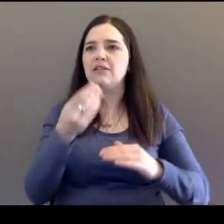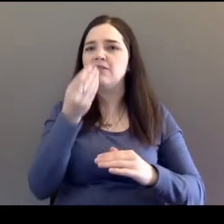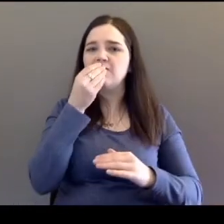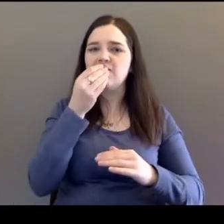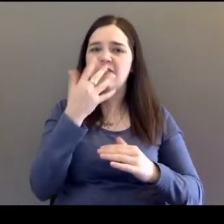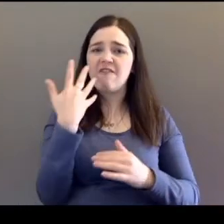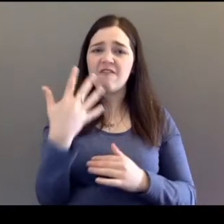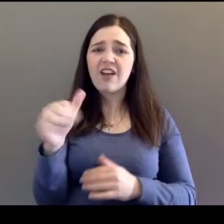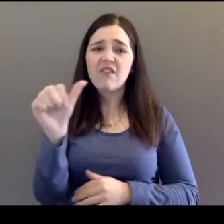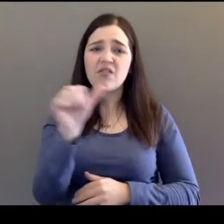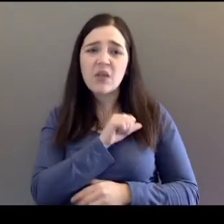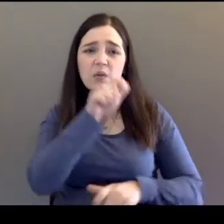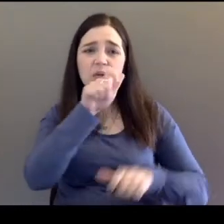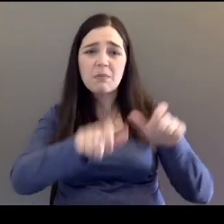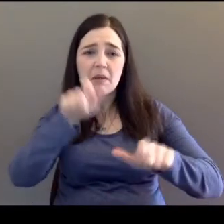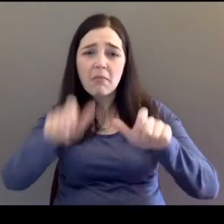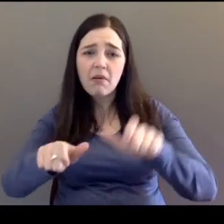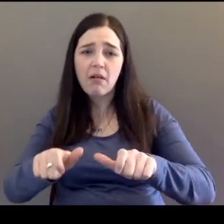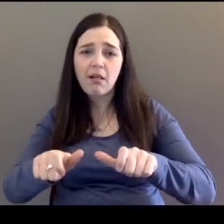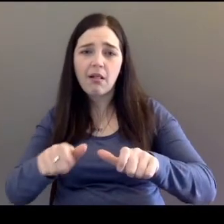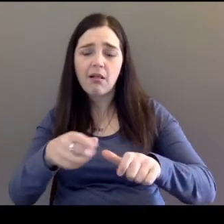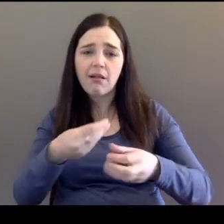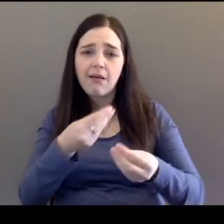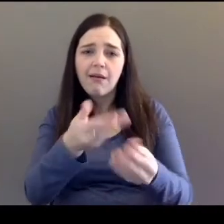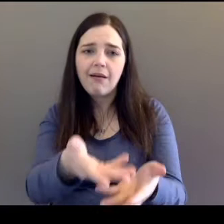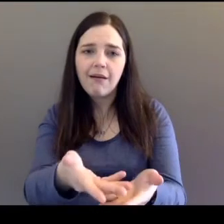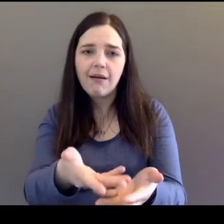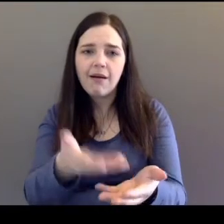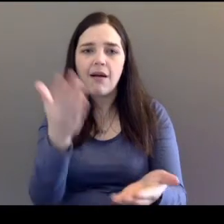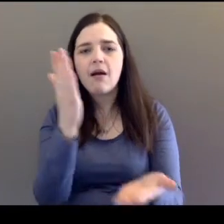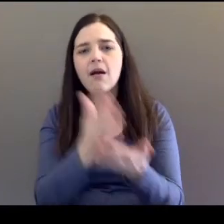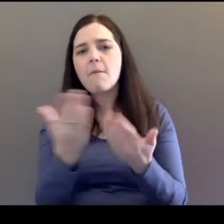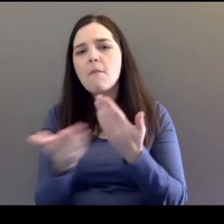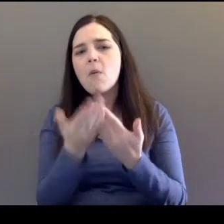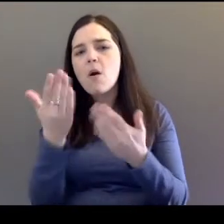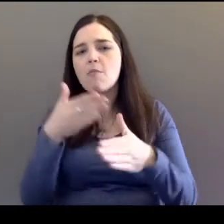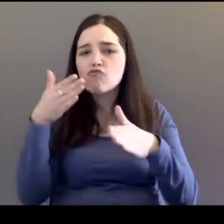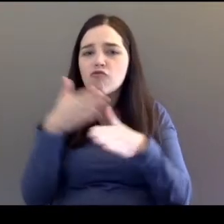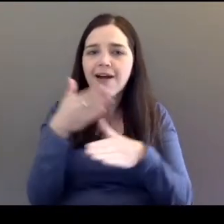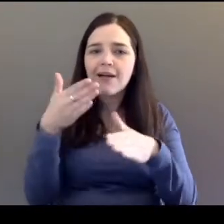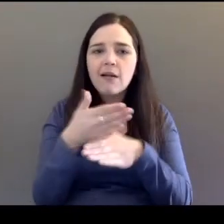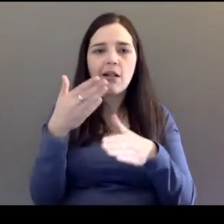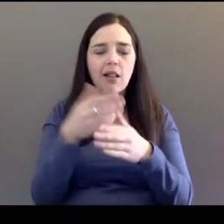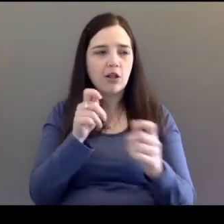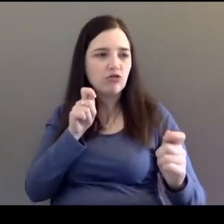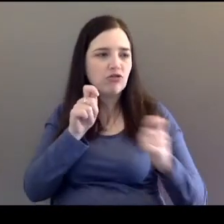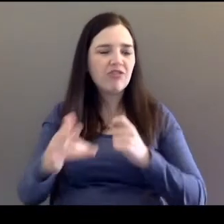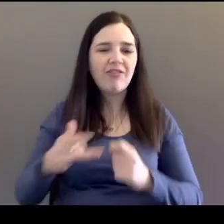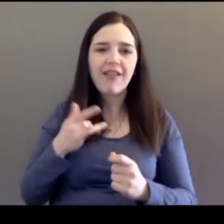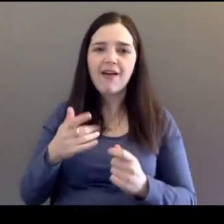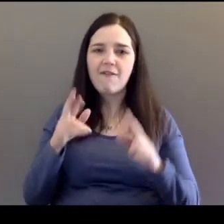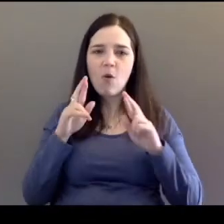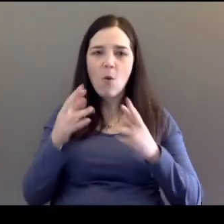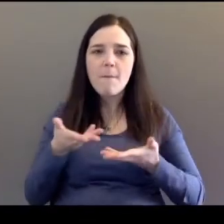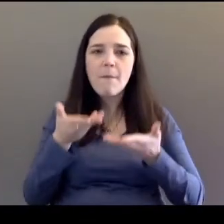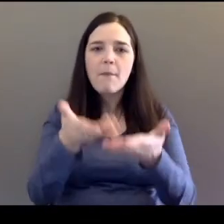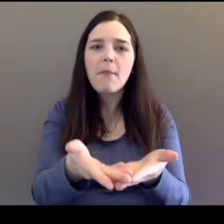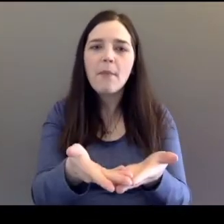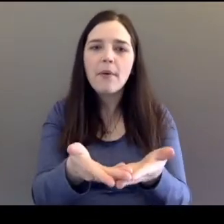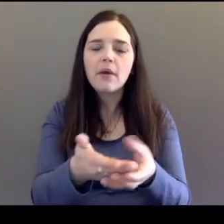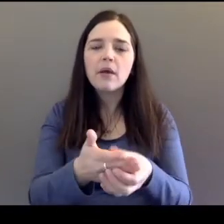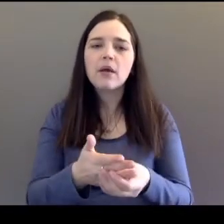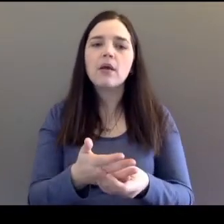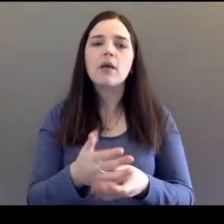5,000 people. So much more. Practical things that changed lives forever, that brought hope. And then they